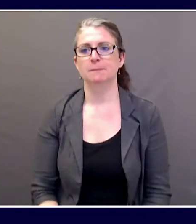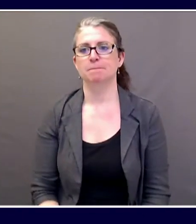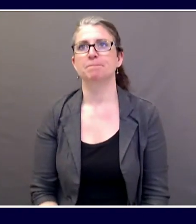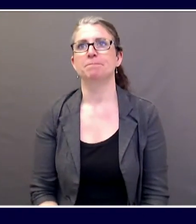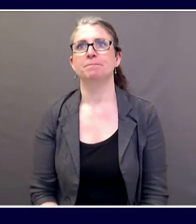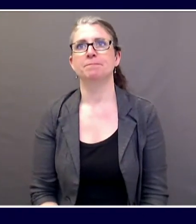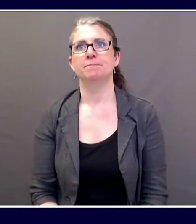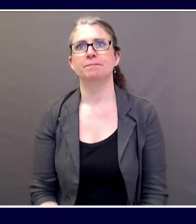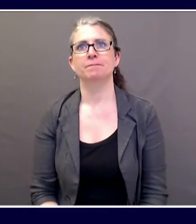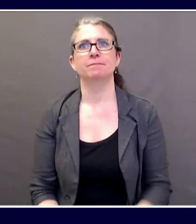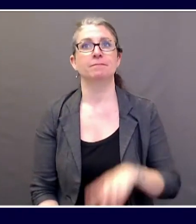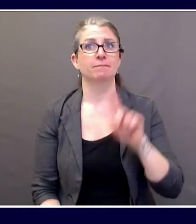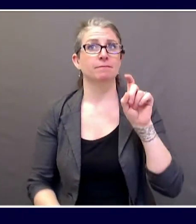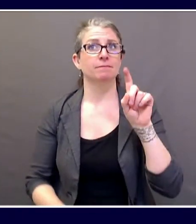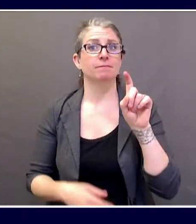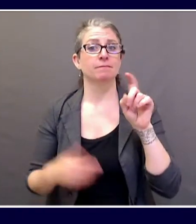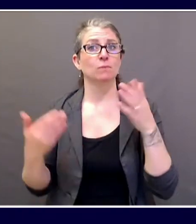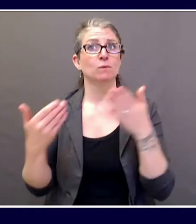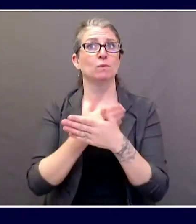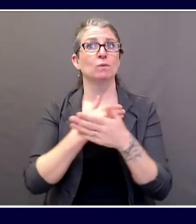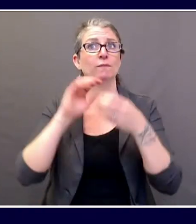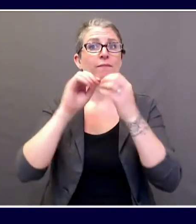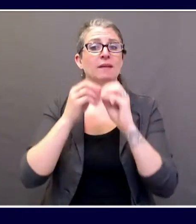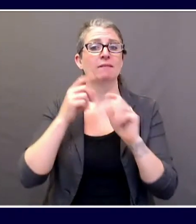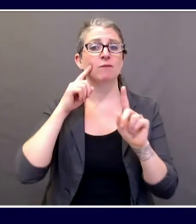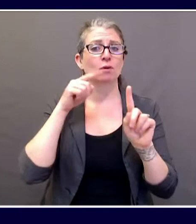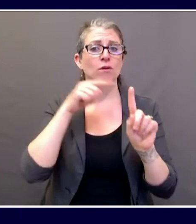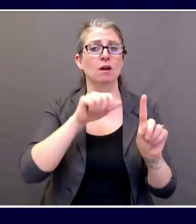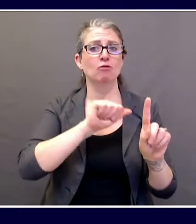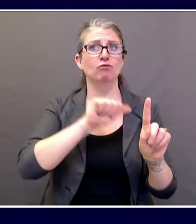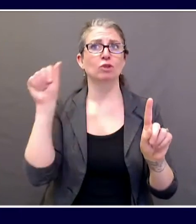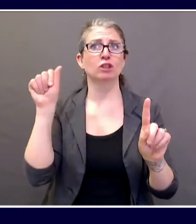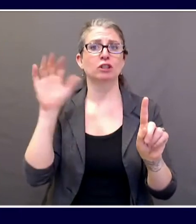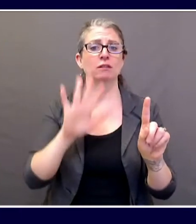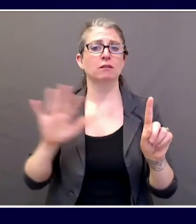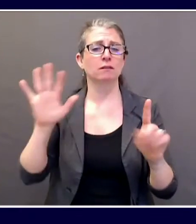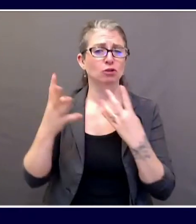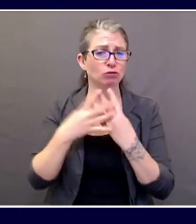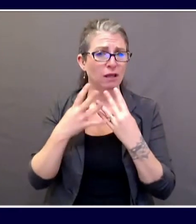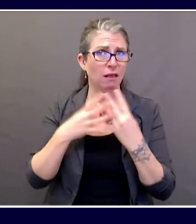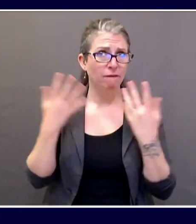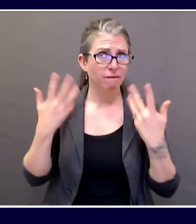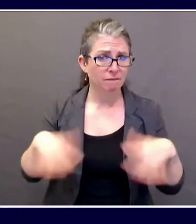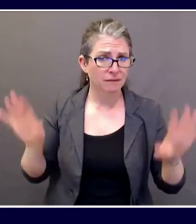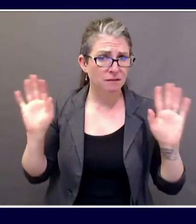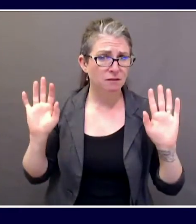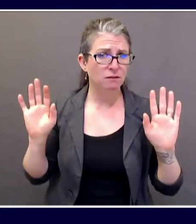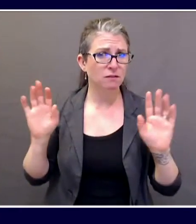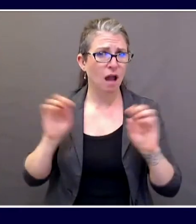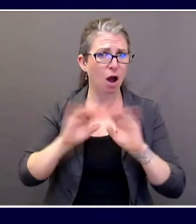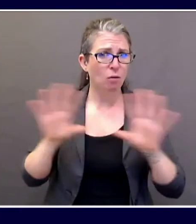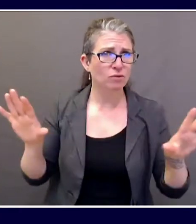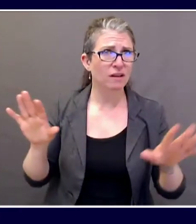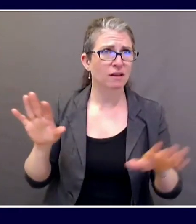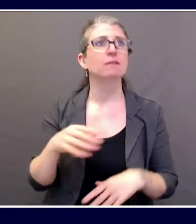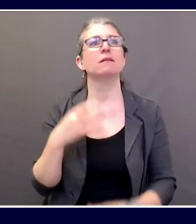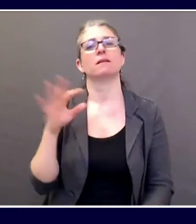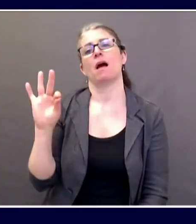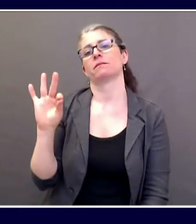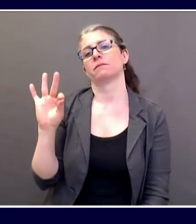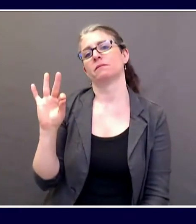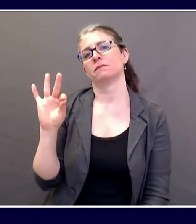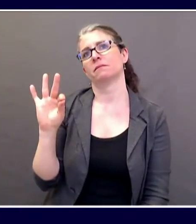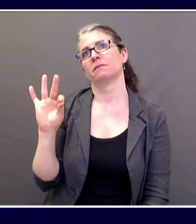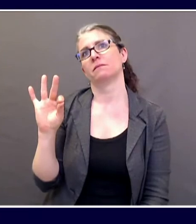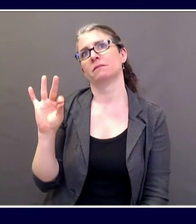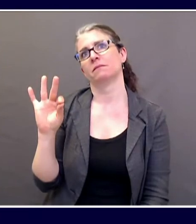were 9 cases associated with the Aroostook County Jail. All right, thank you. You bet. Let me turn it